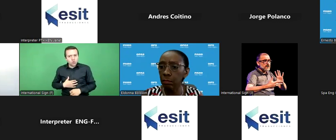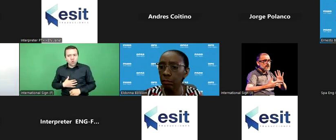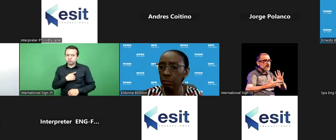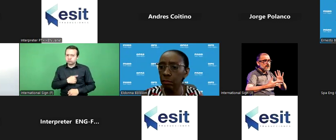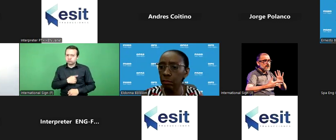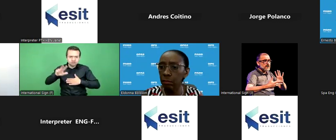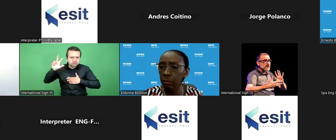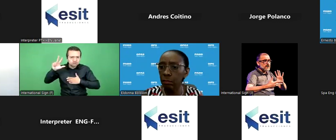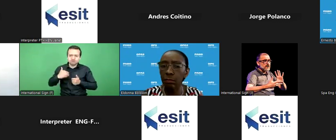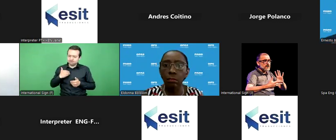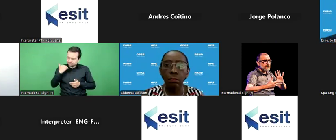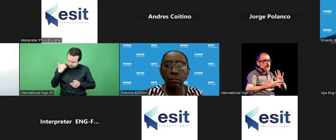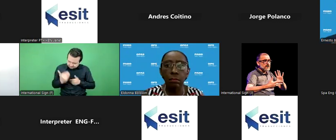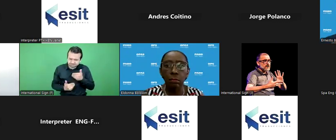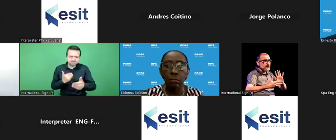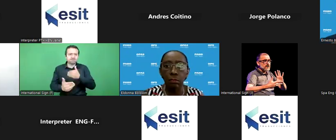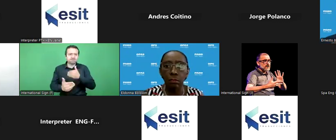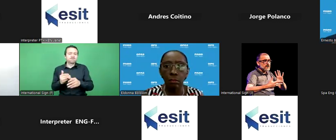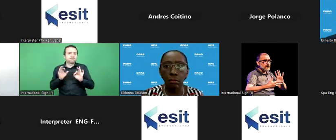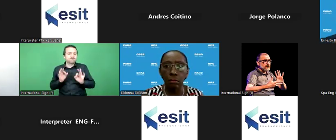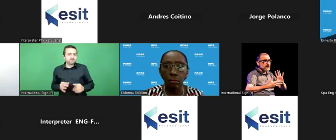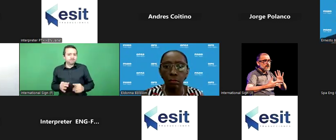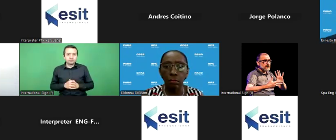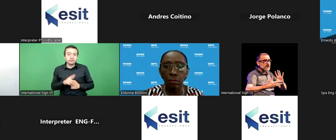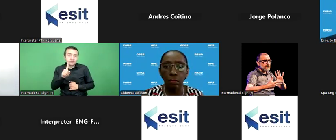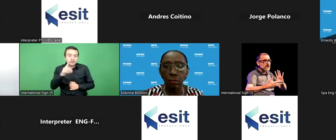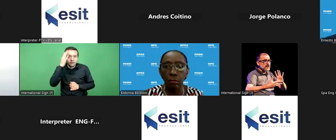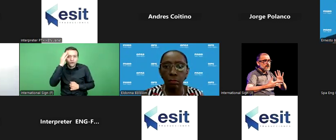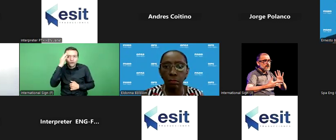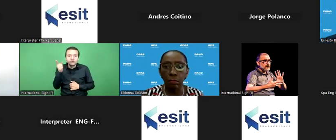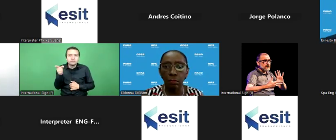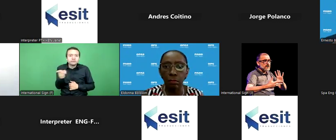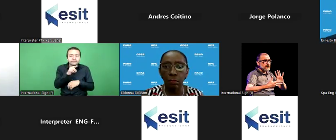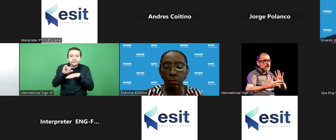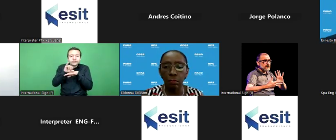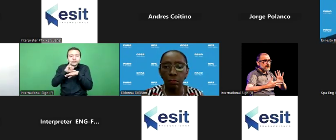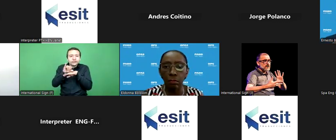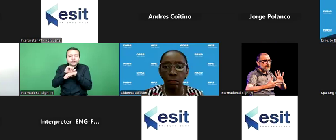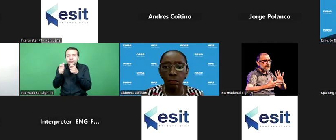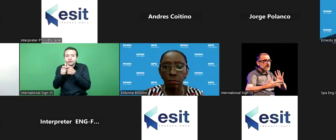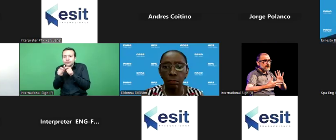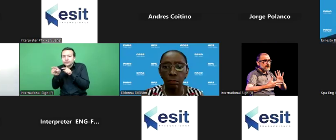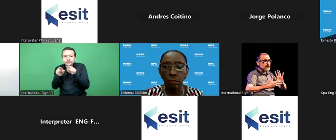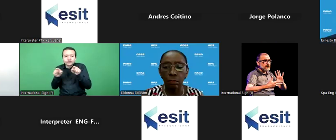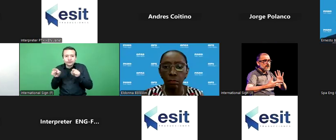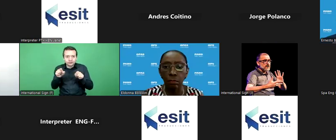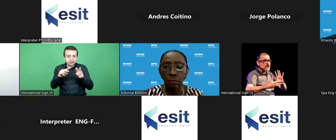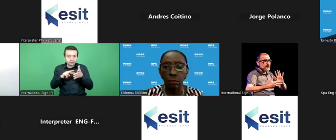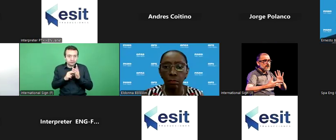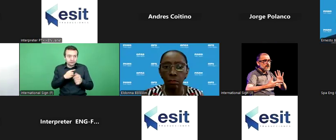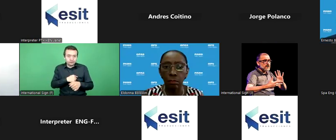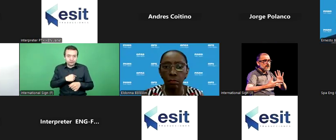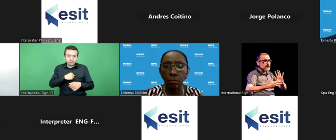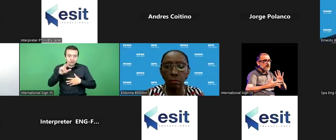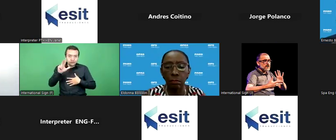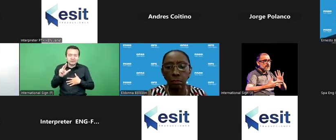of the commitment, it's in terms of the how to advance with processes that are sustainable in